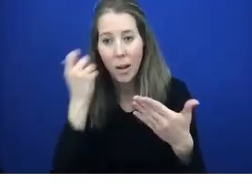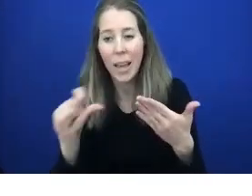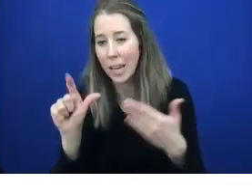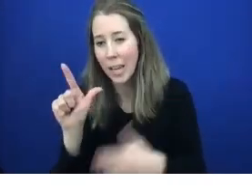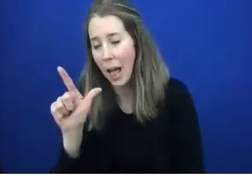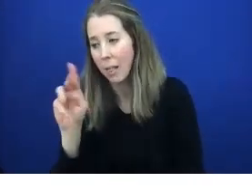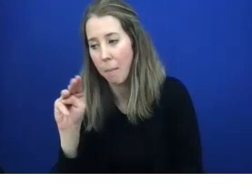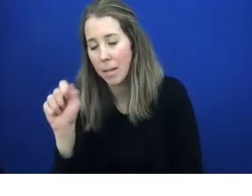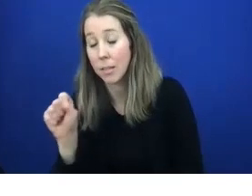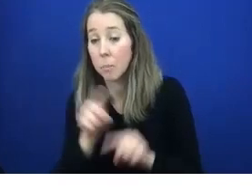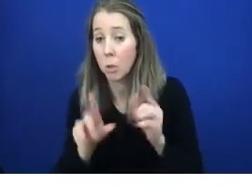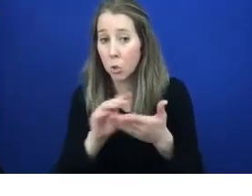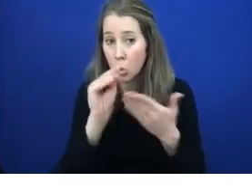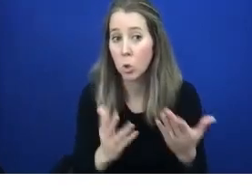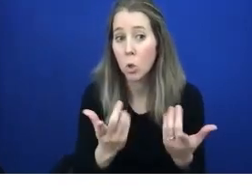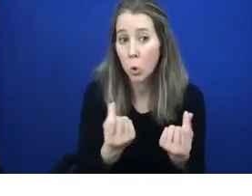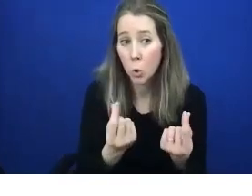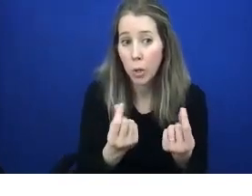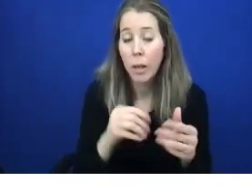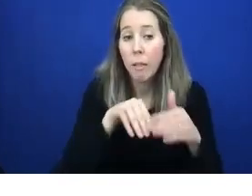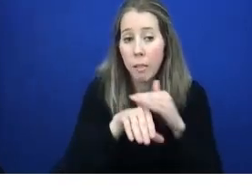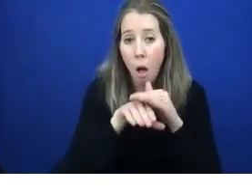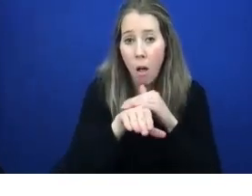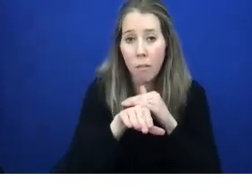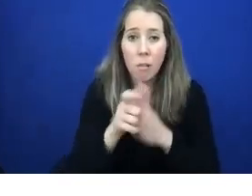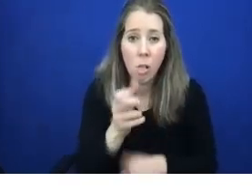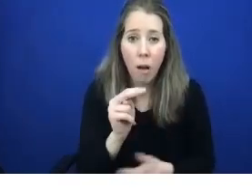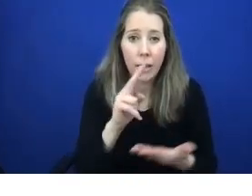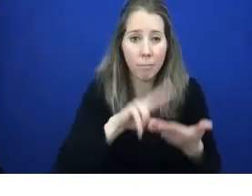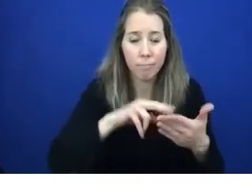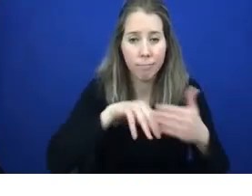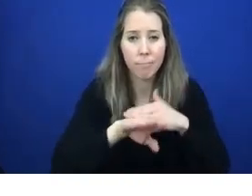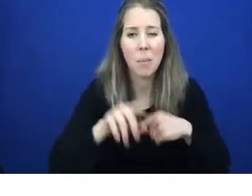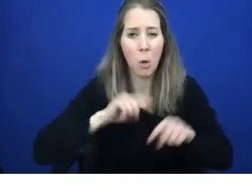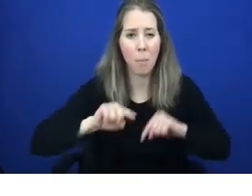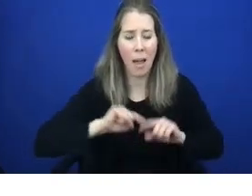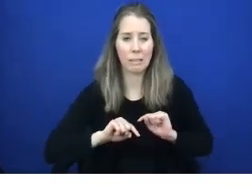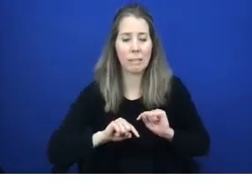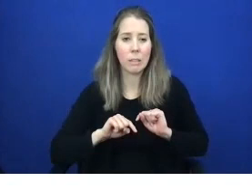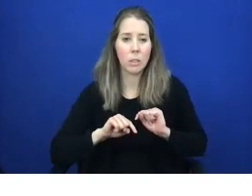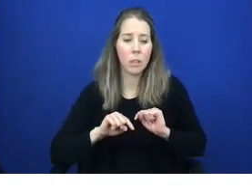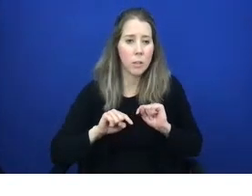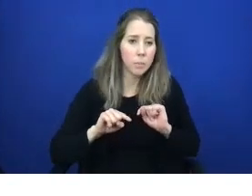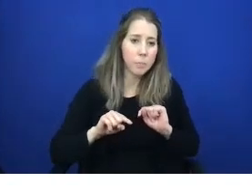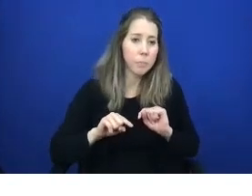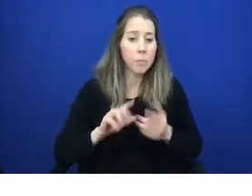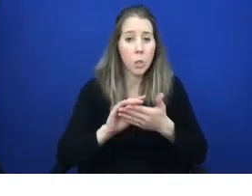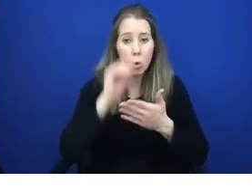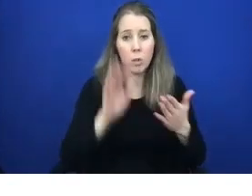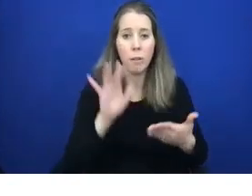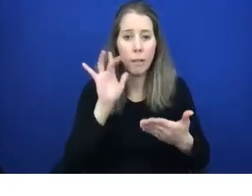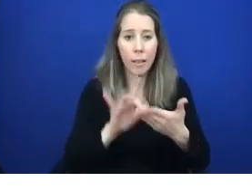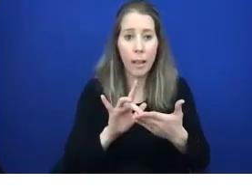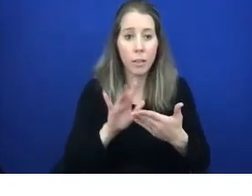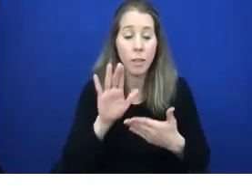LMS, but your students would then log in. Let me go back to my dashboard. Your students would click into